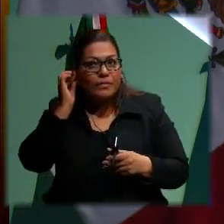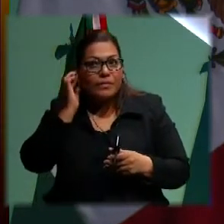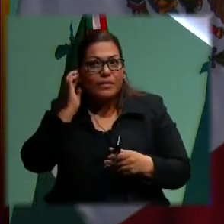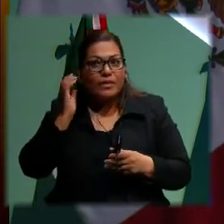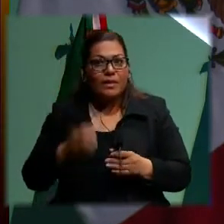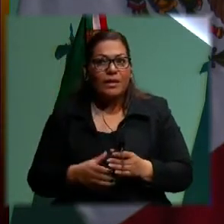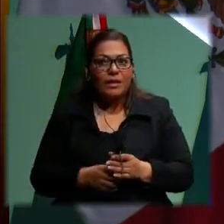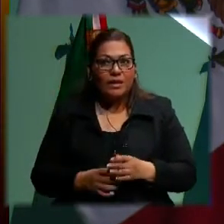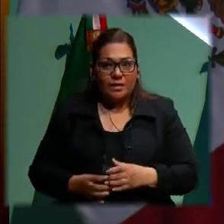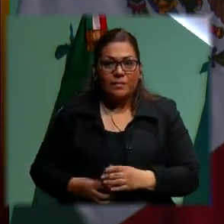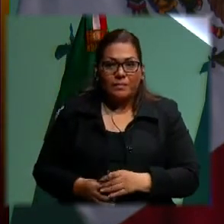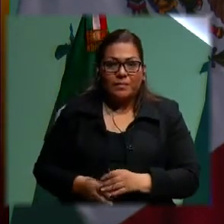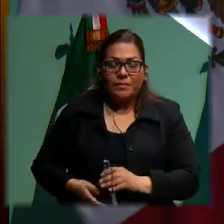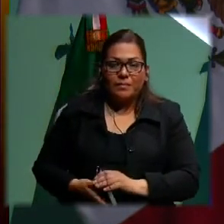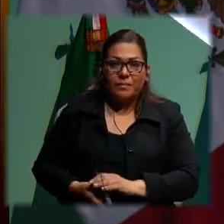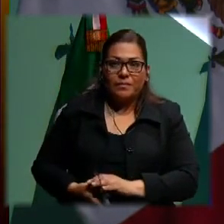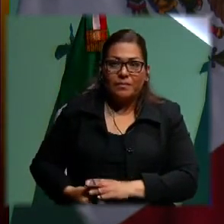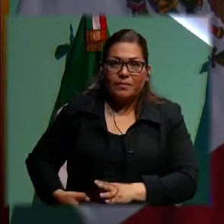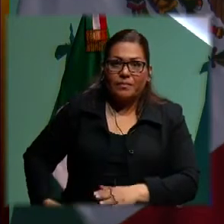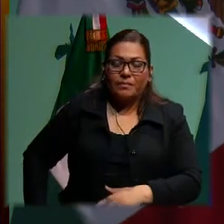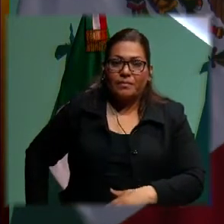the internet feel safe.